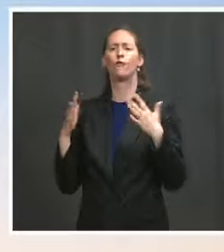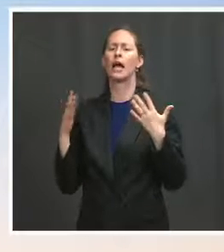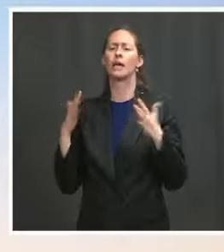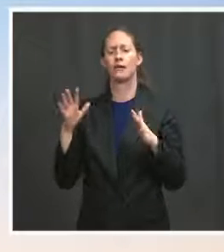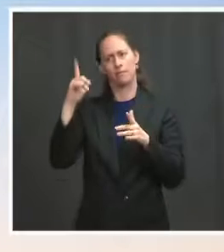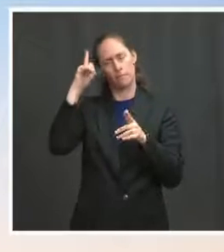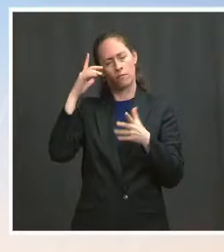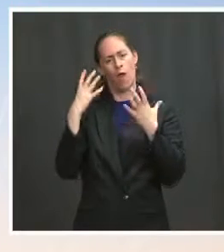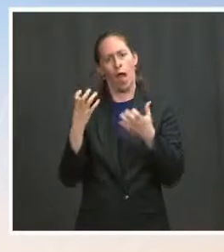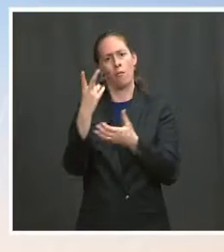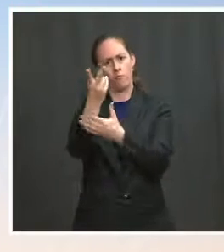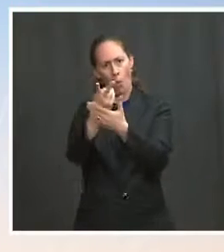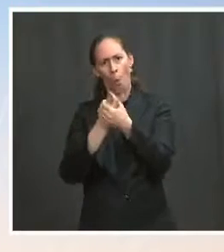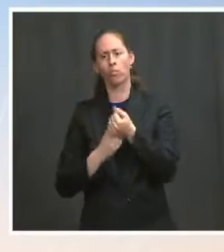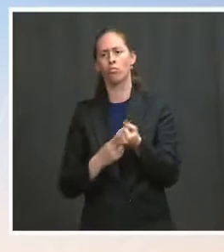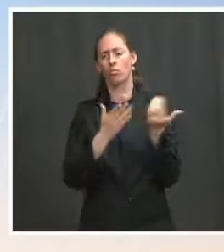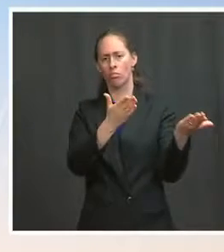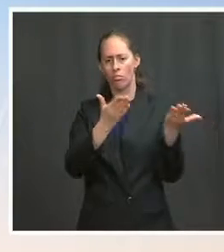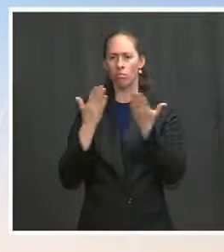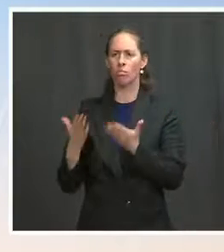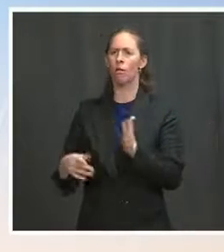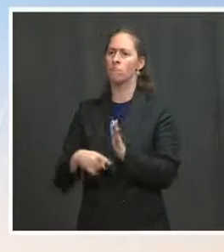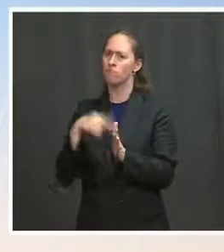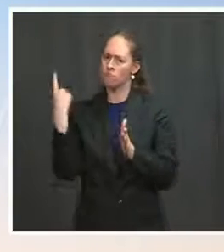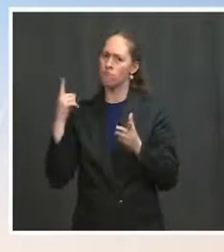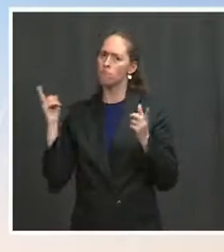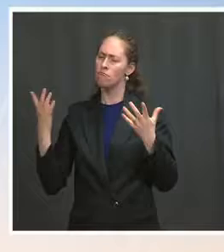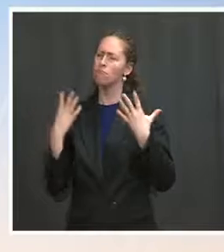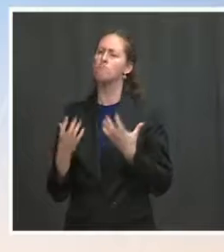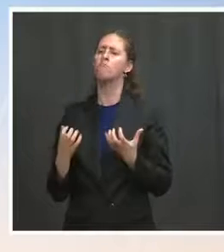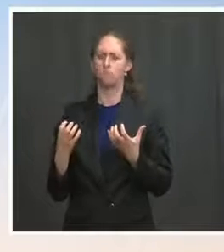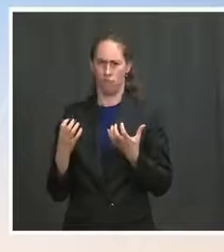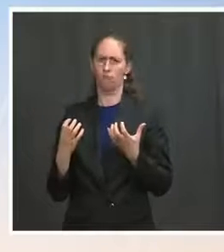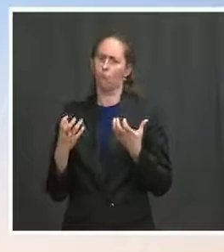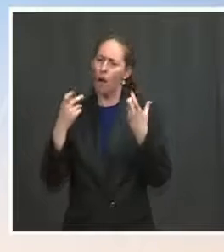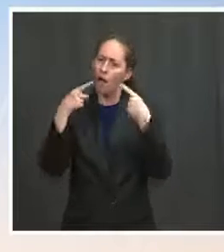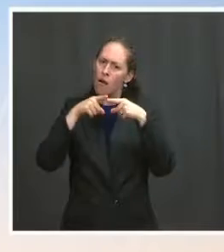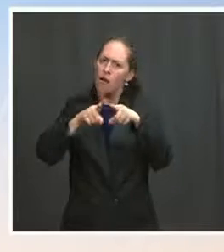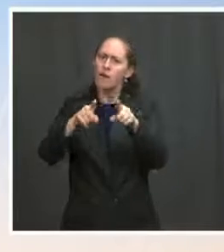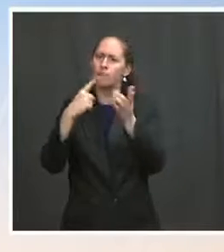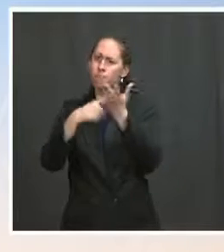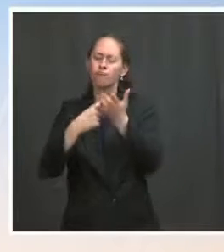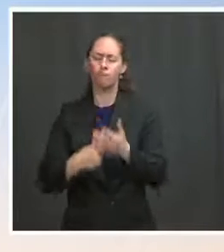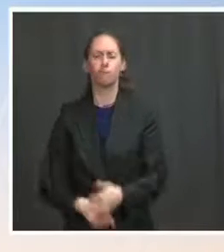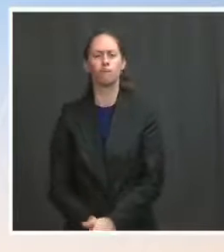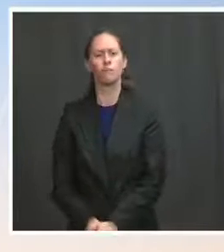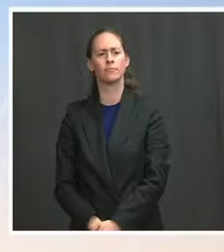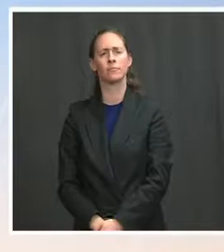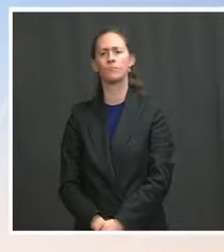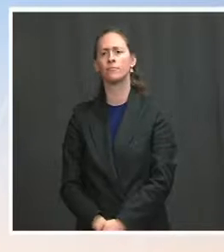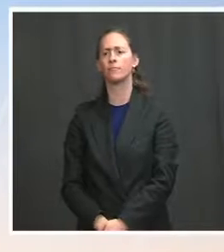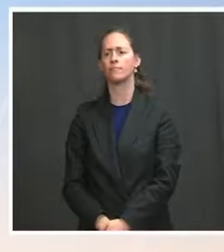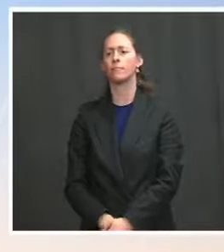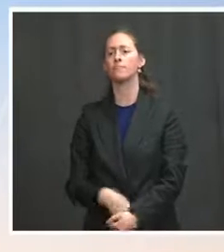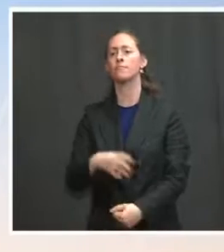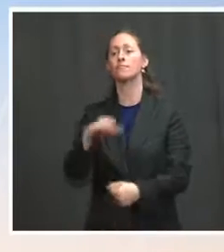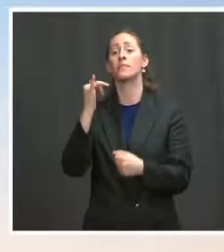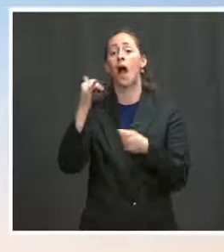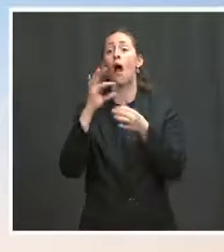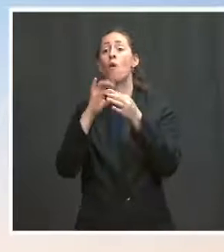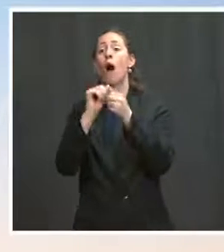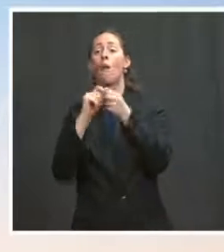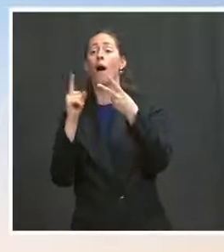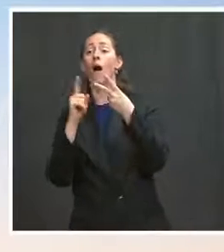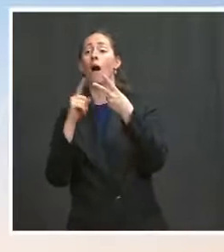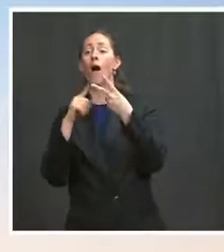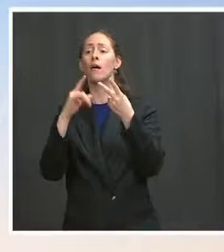these initiatives would move forward on a dual track. And I would also note that when we say budget reconciliation, and just to make it like in human speak,